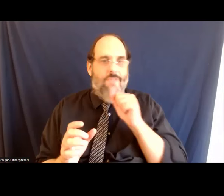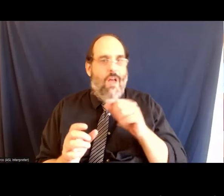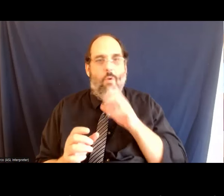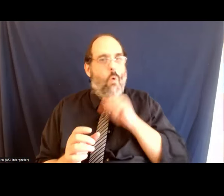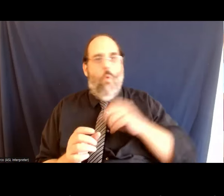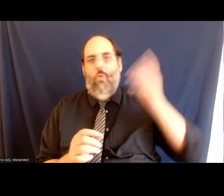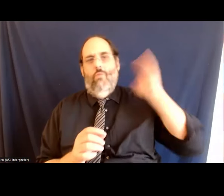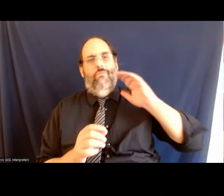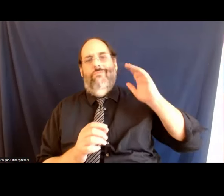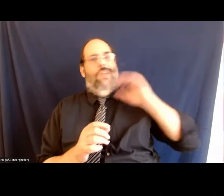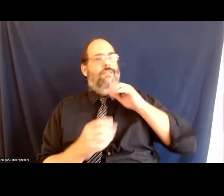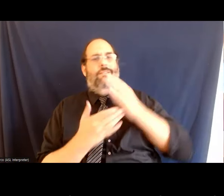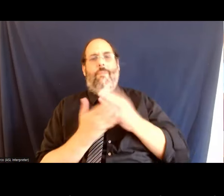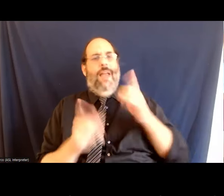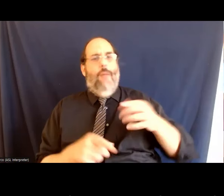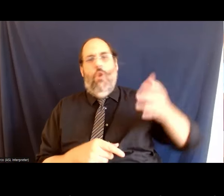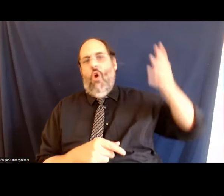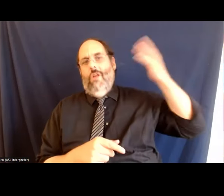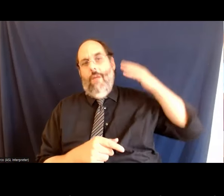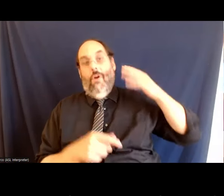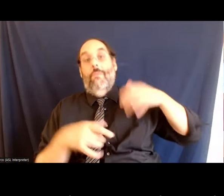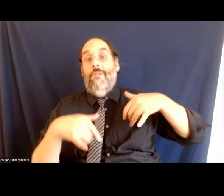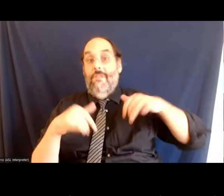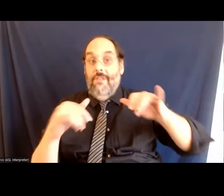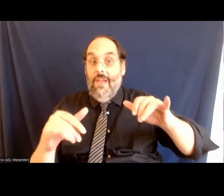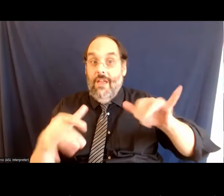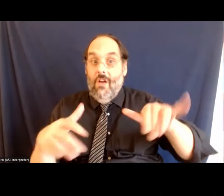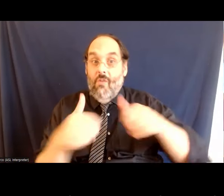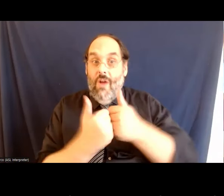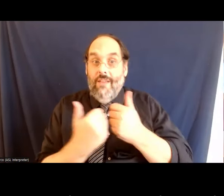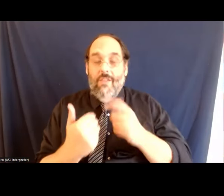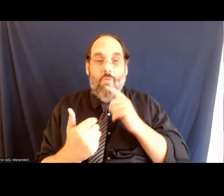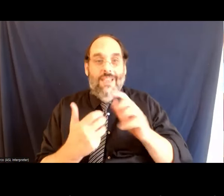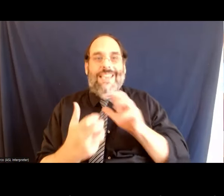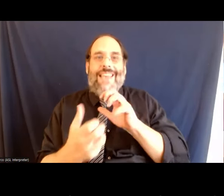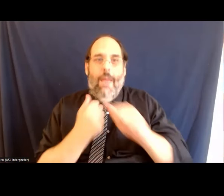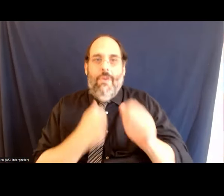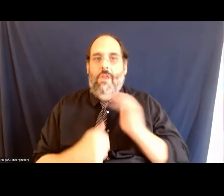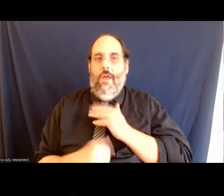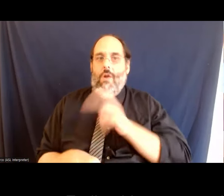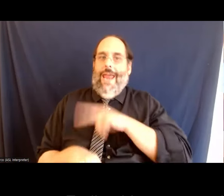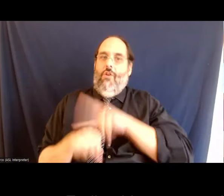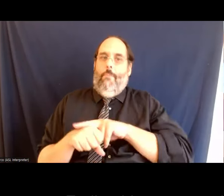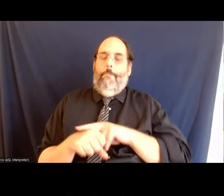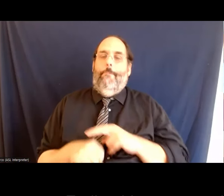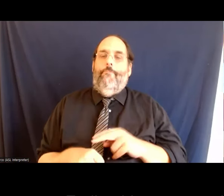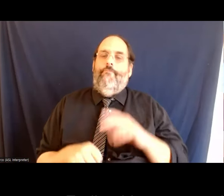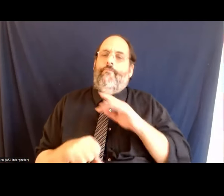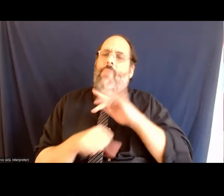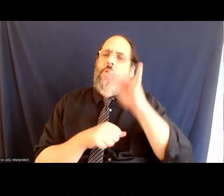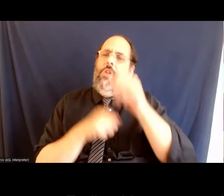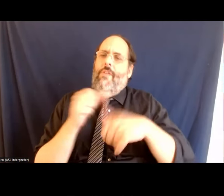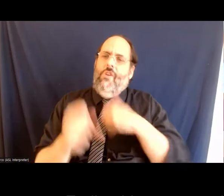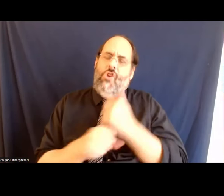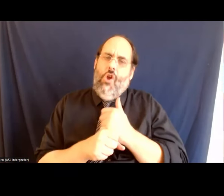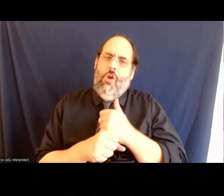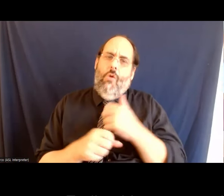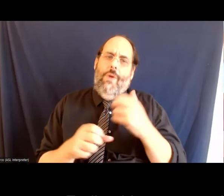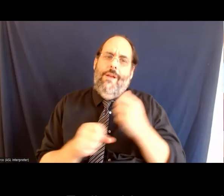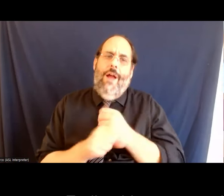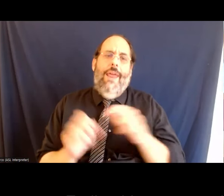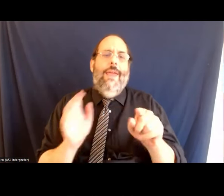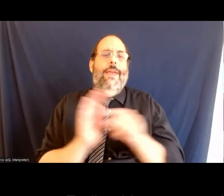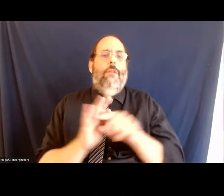a crisis that continues to tear at the fabric of our nation. Earlier this year, we obtained a guilty